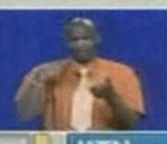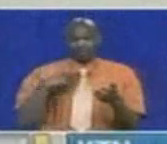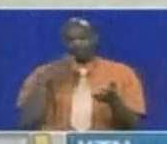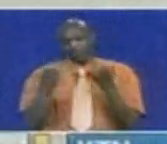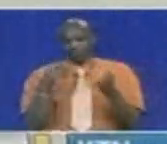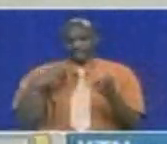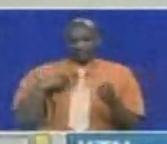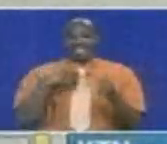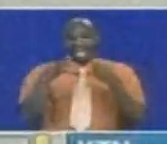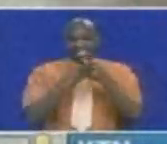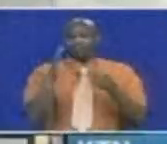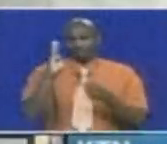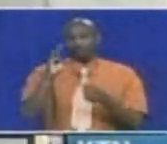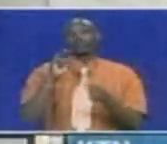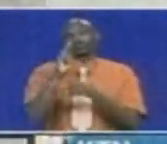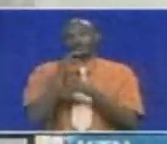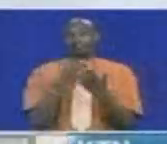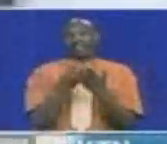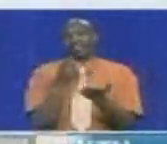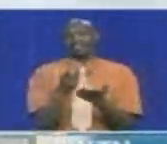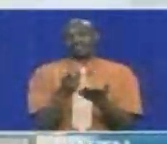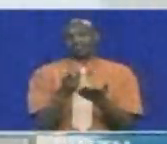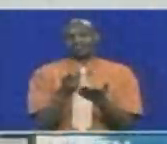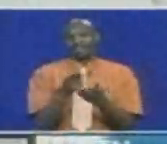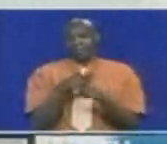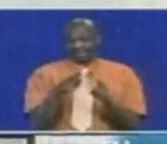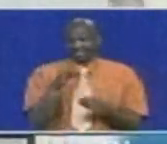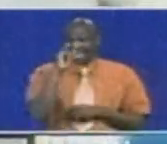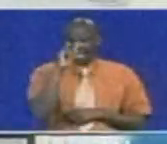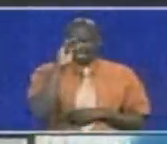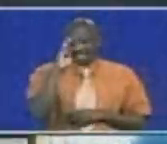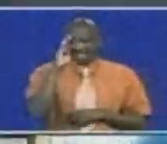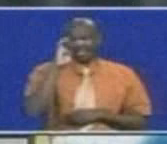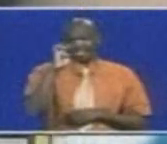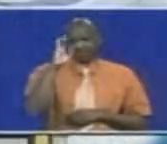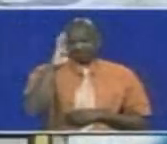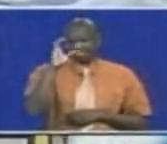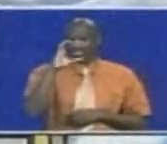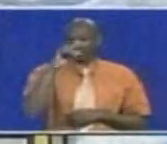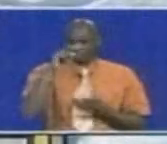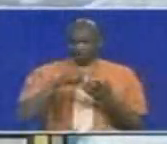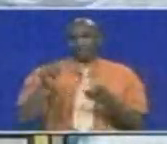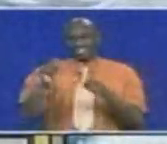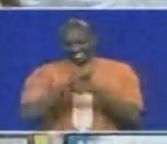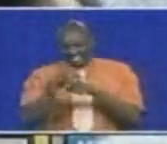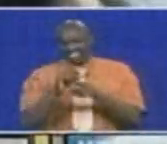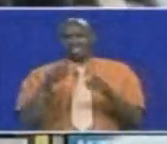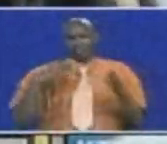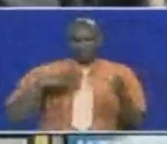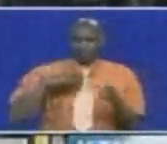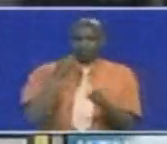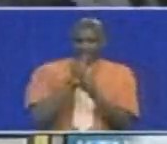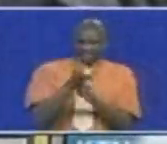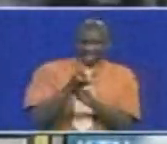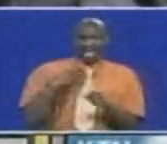8 billion shillings. According to IEBC, logistics of rolling out the system, like training the clerks, is something the task